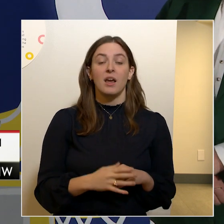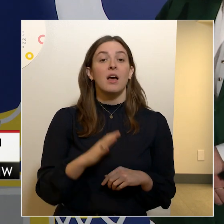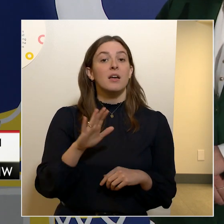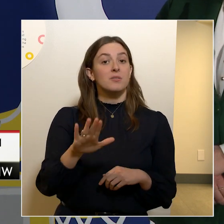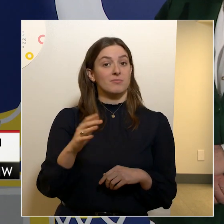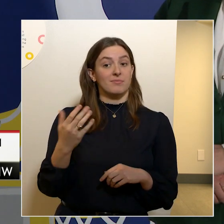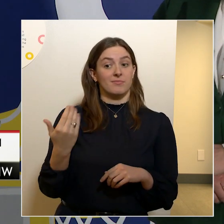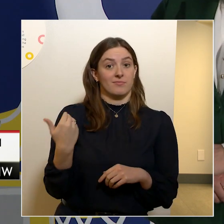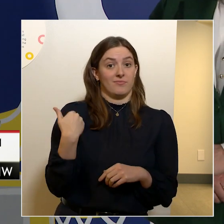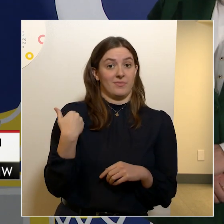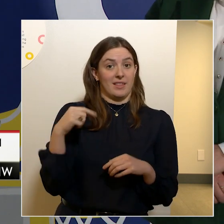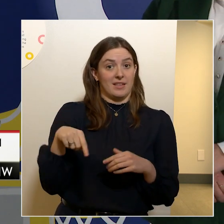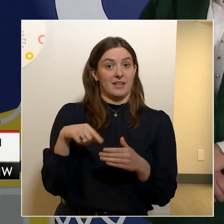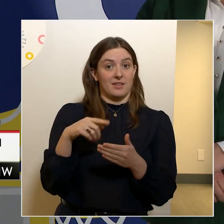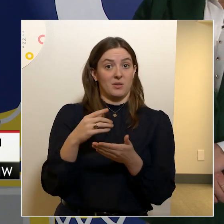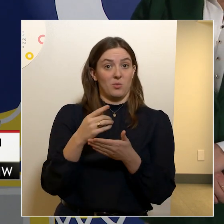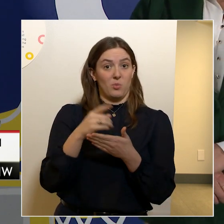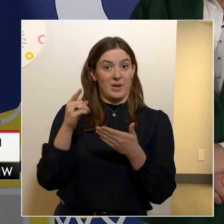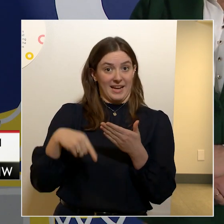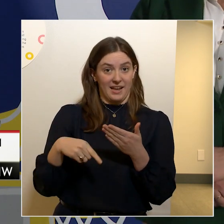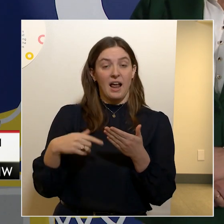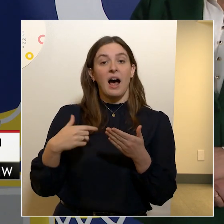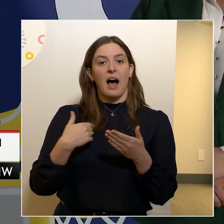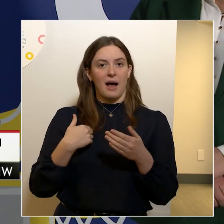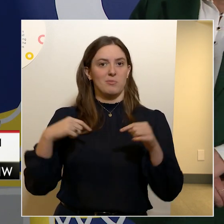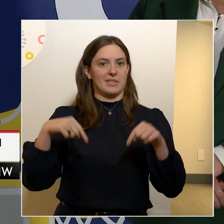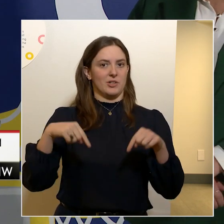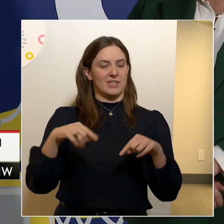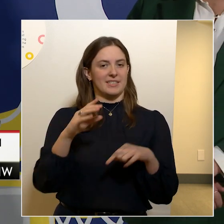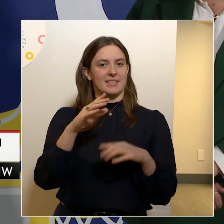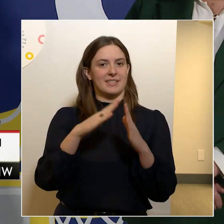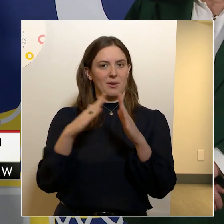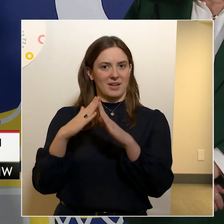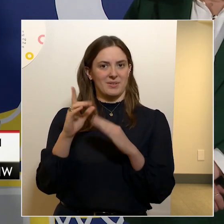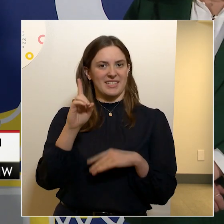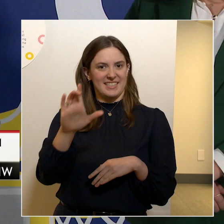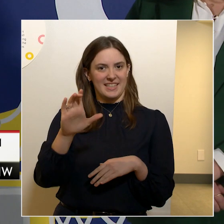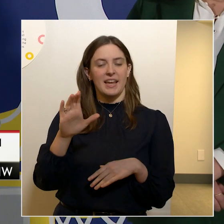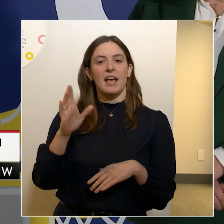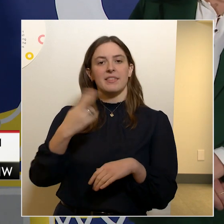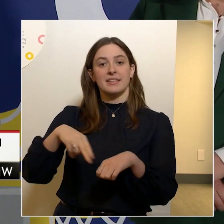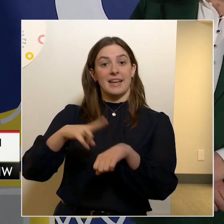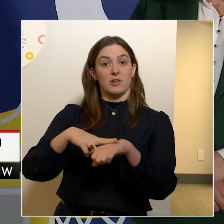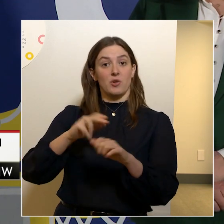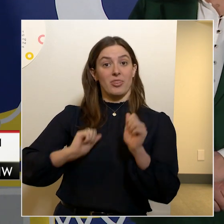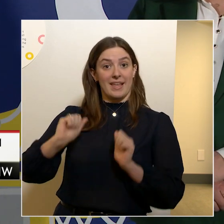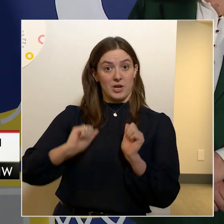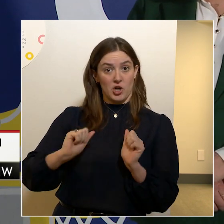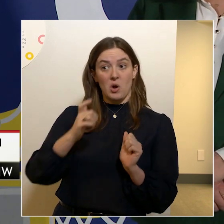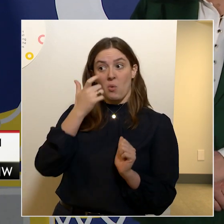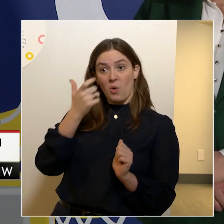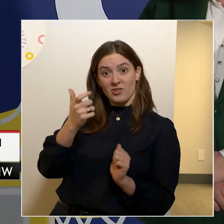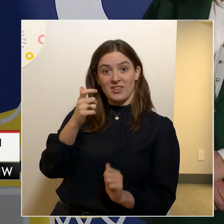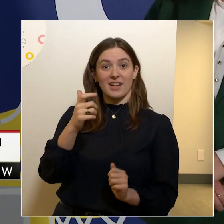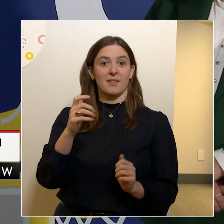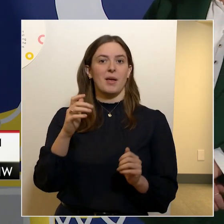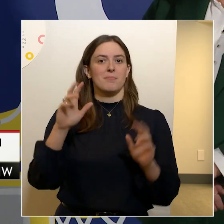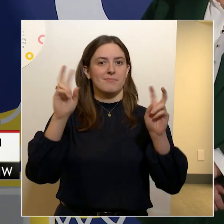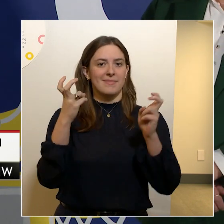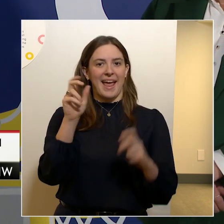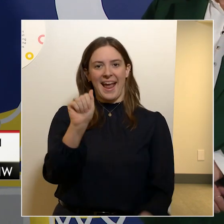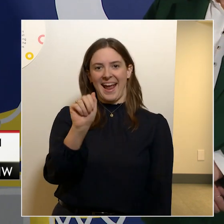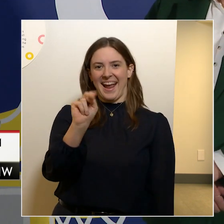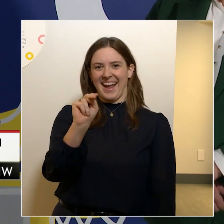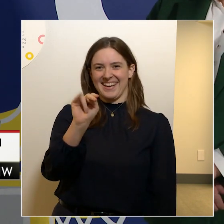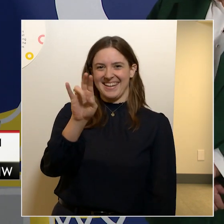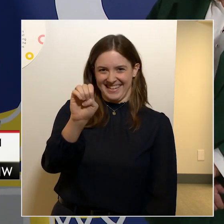the weekend at the National Theater filled with children watching Annie.